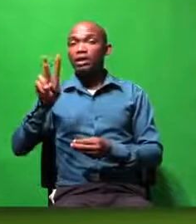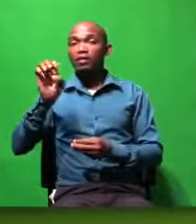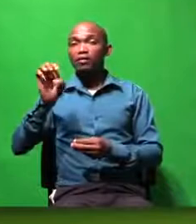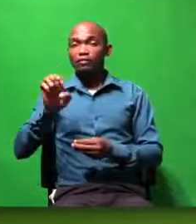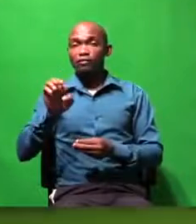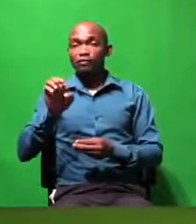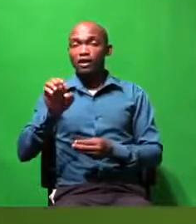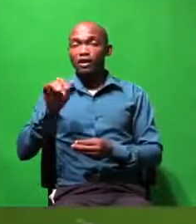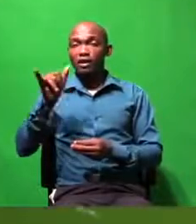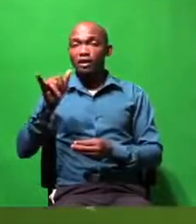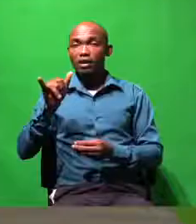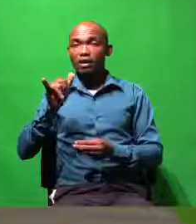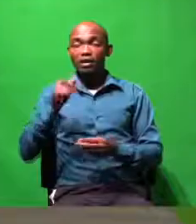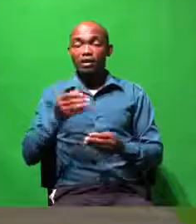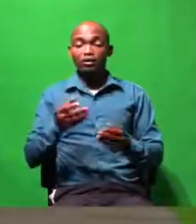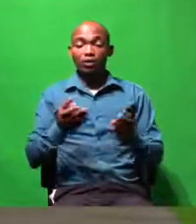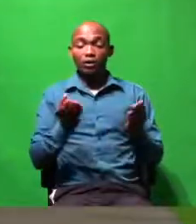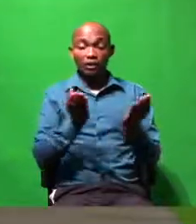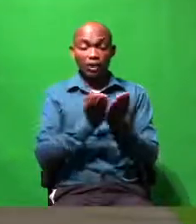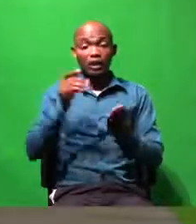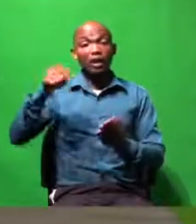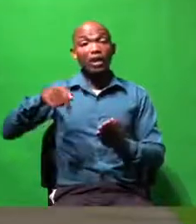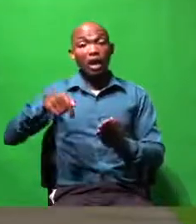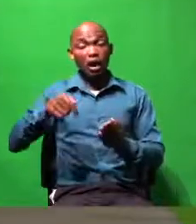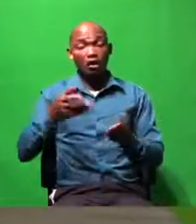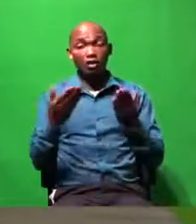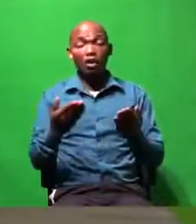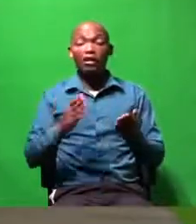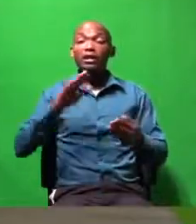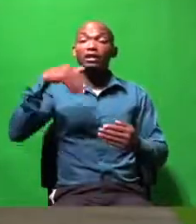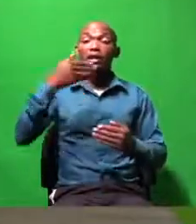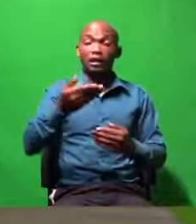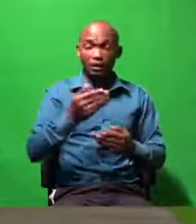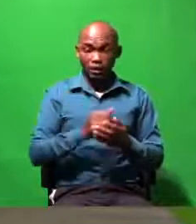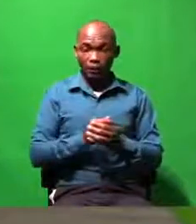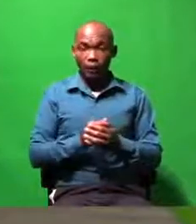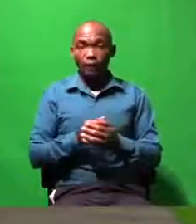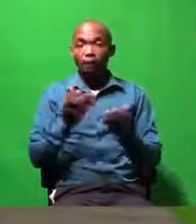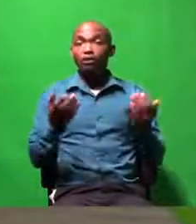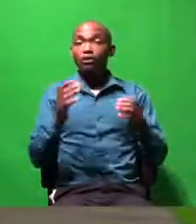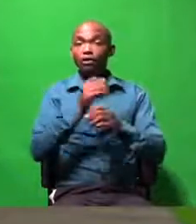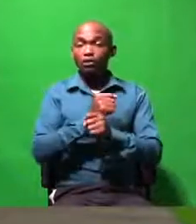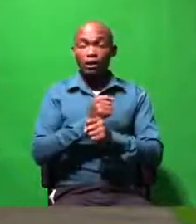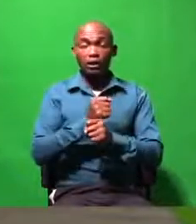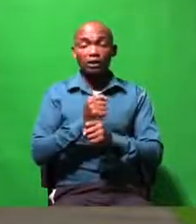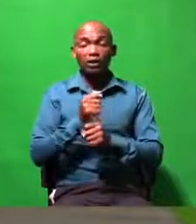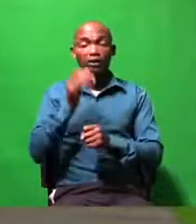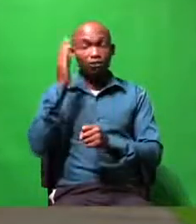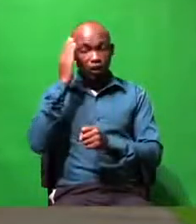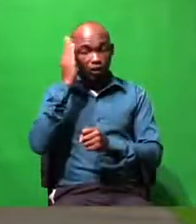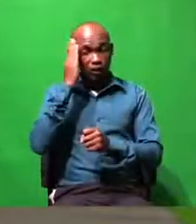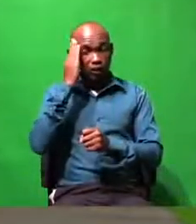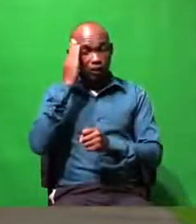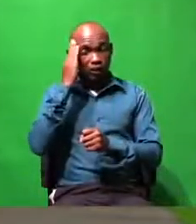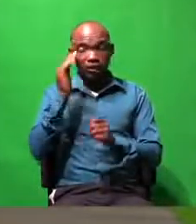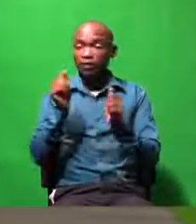we going. We can say determine the horizontal, determine the vertical, and let us determine the